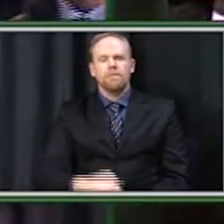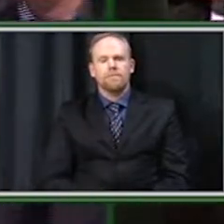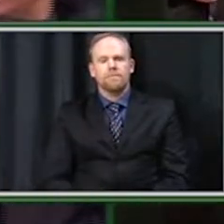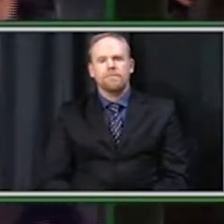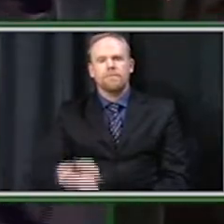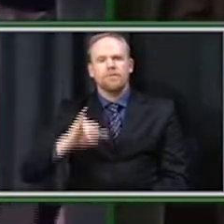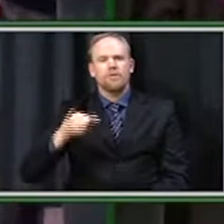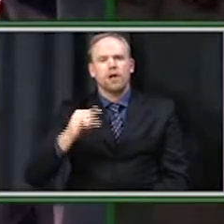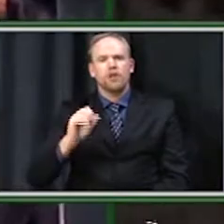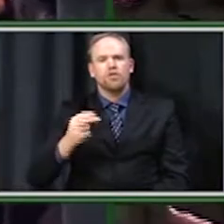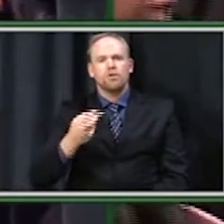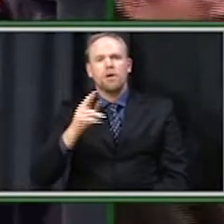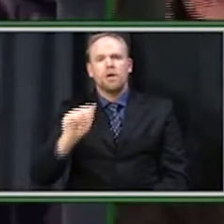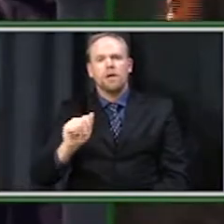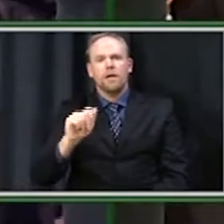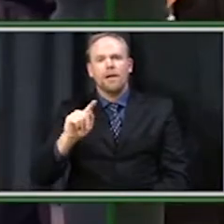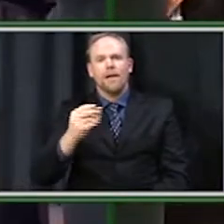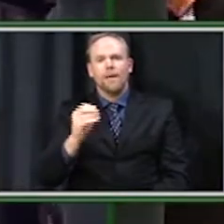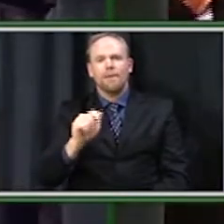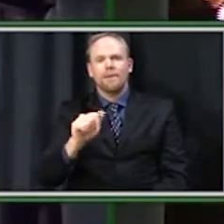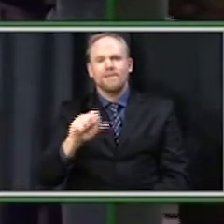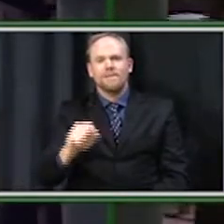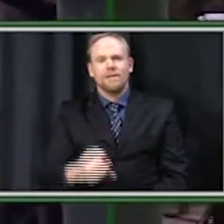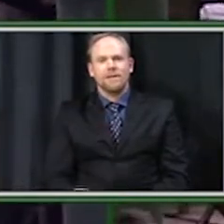Joshua Thomas.